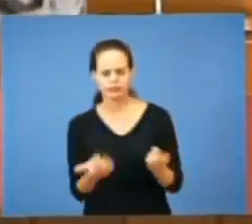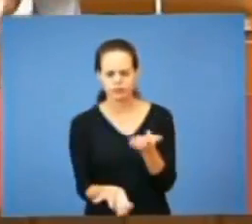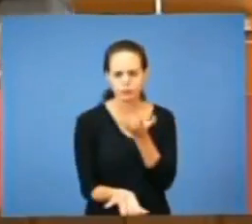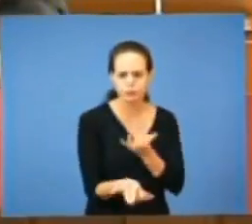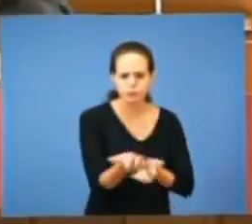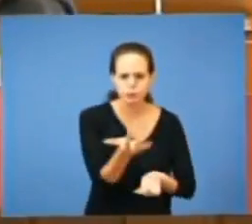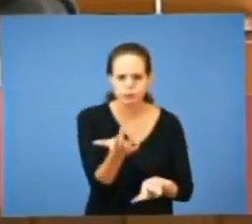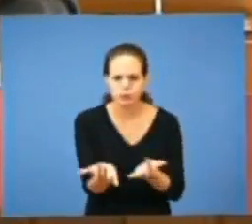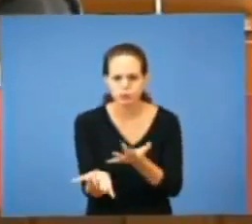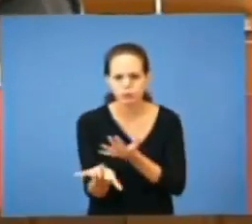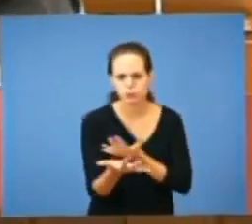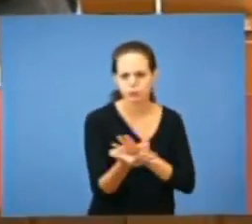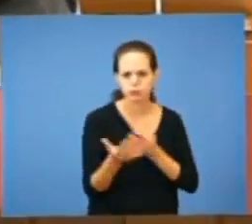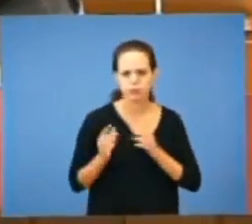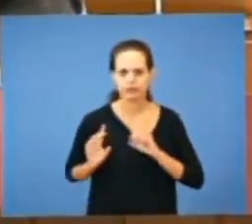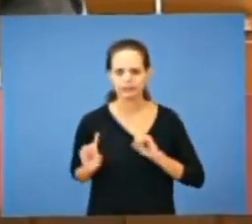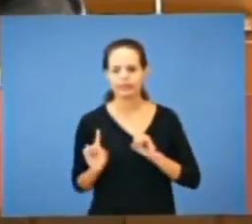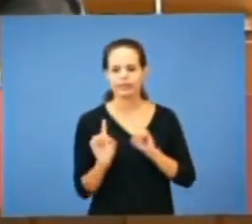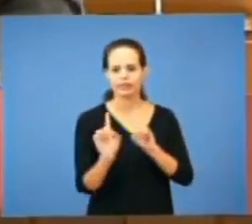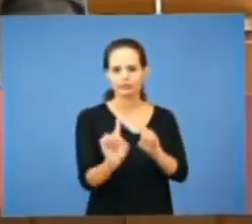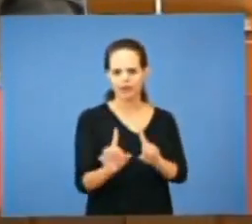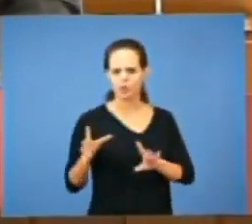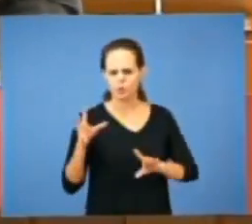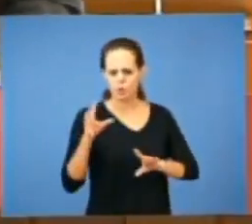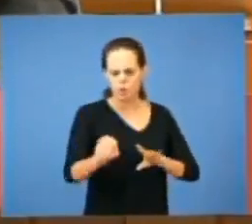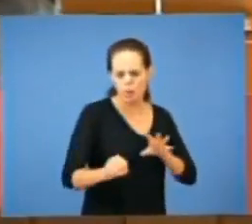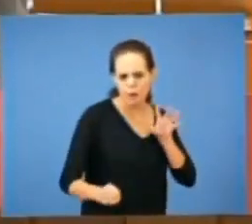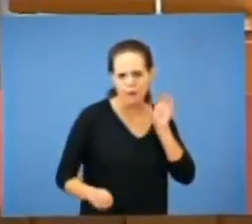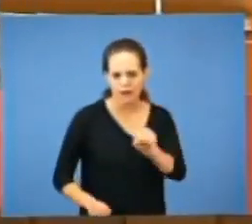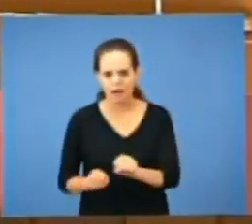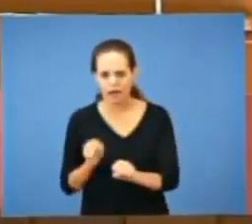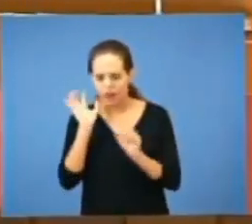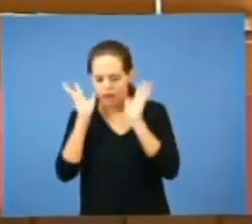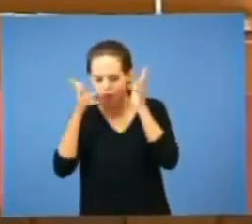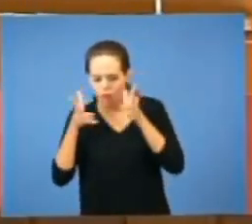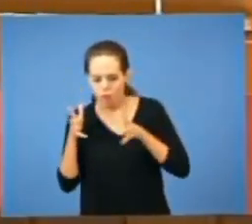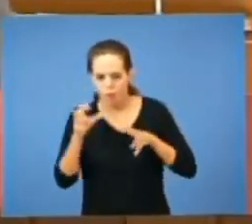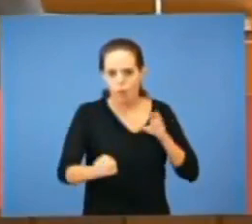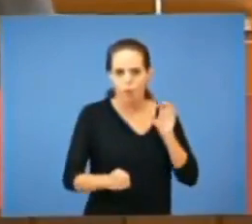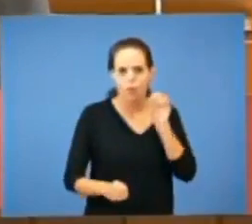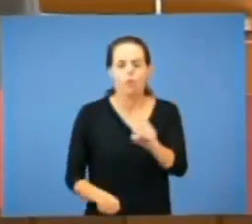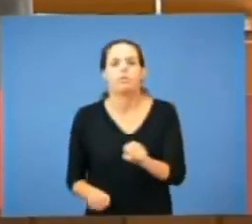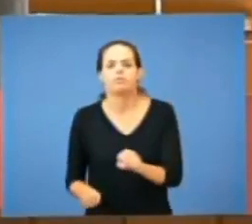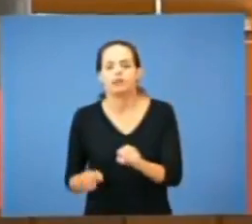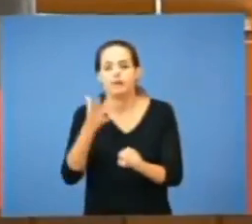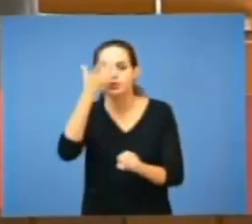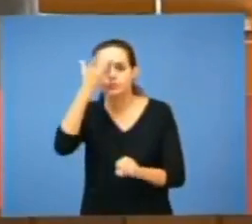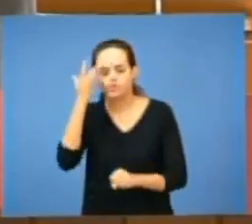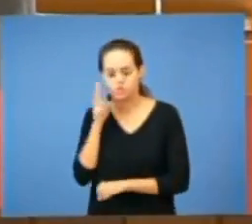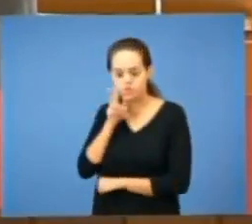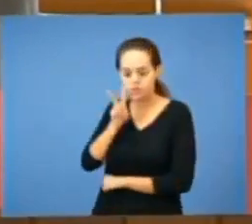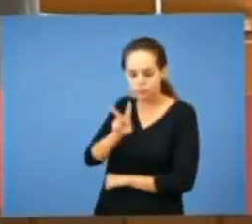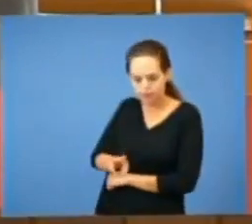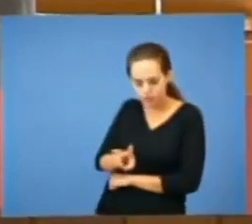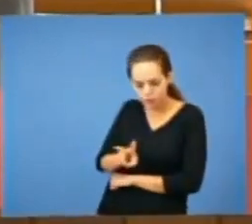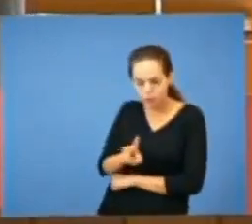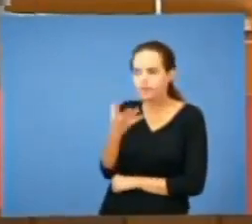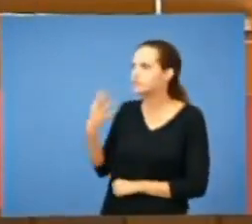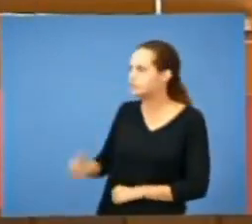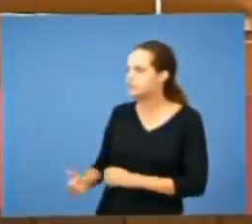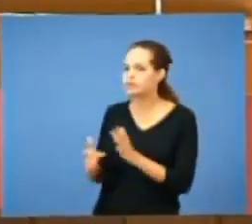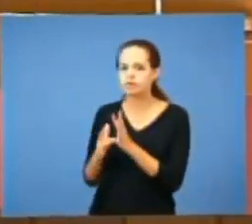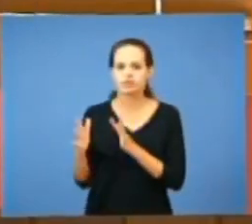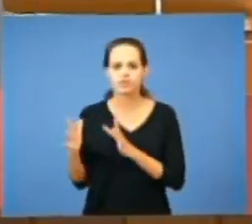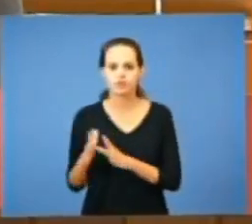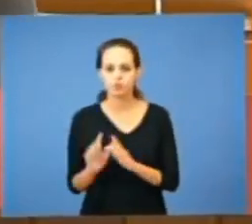arenas, so instead of the communication being between one to another verbal, they went to the middle